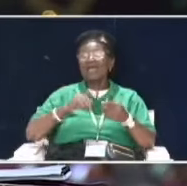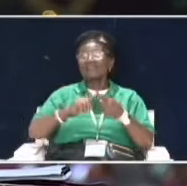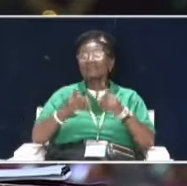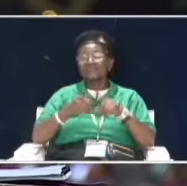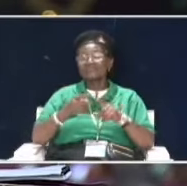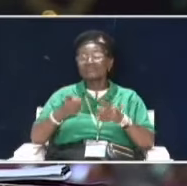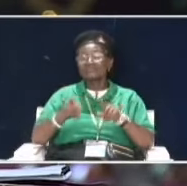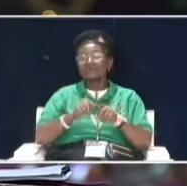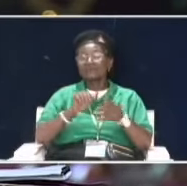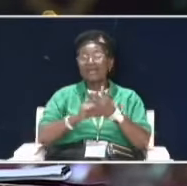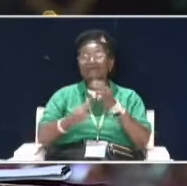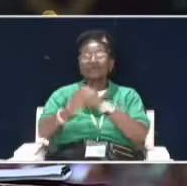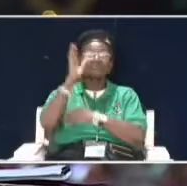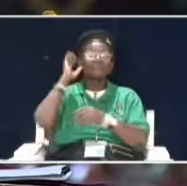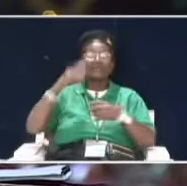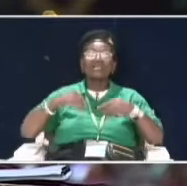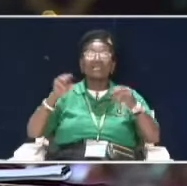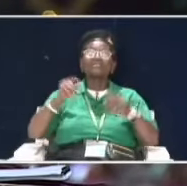So I went.